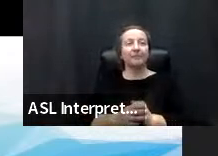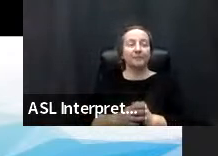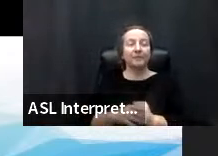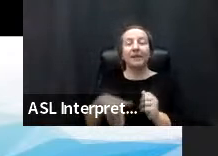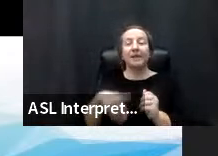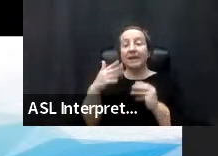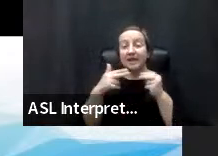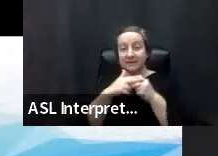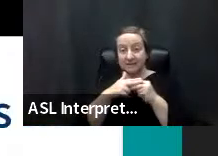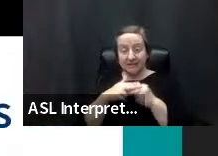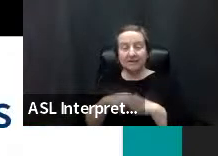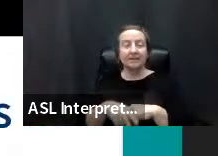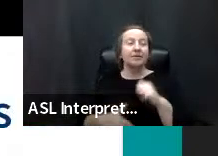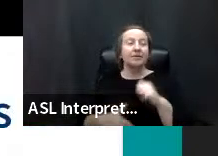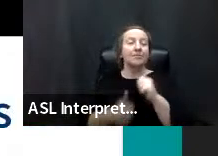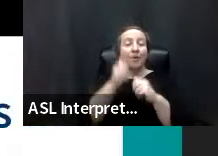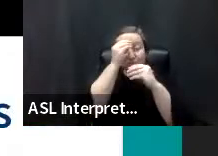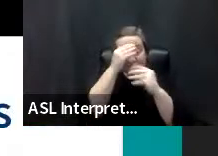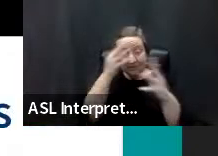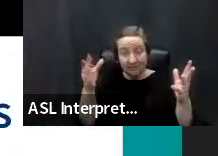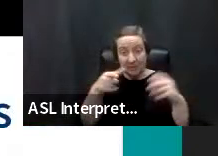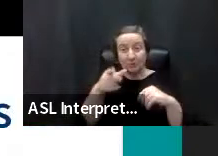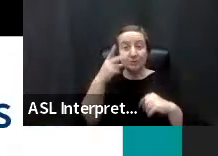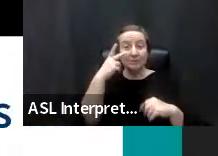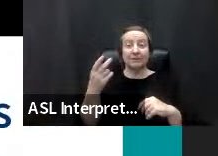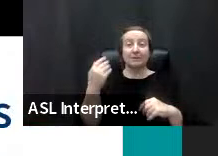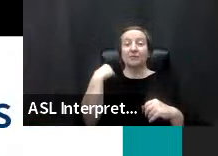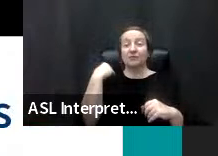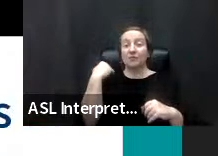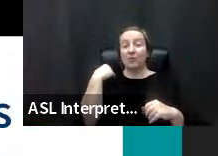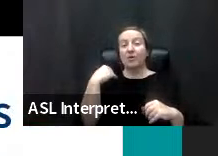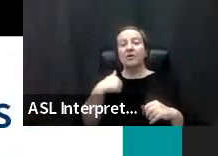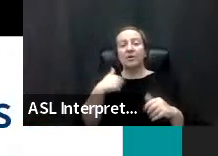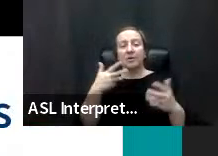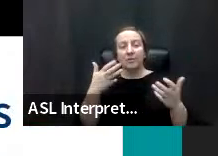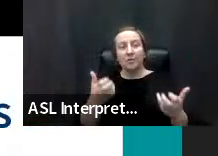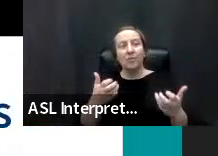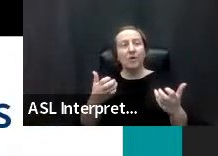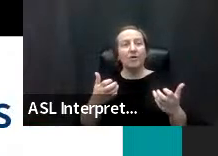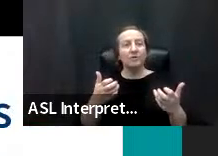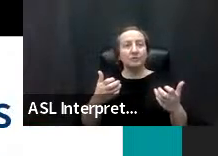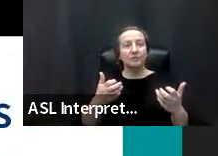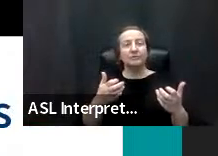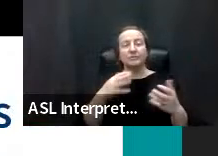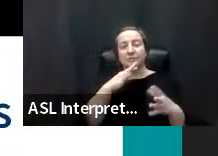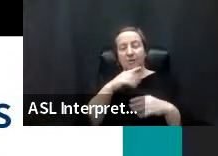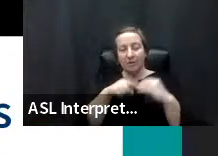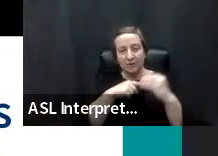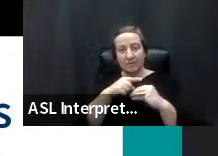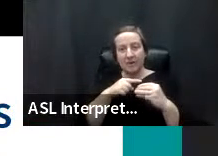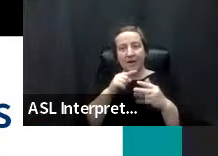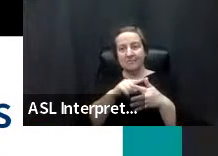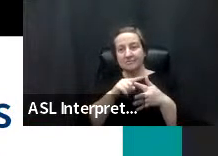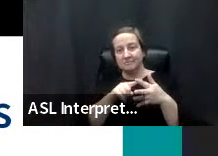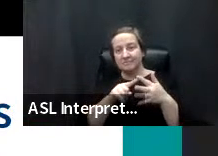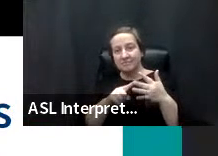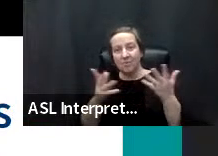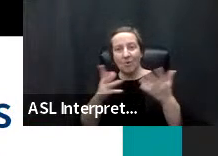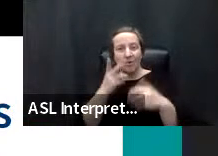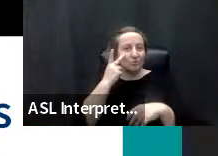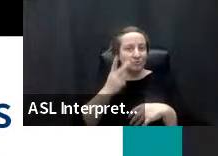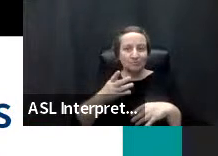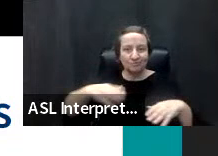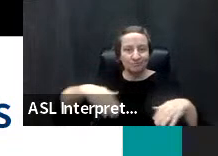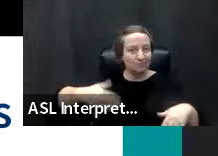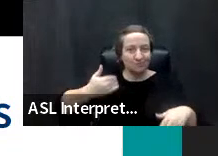Next slide. Most of this information you've seen before. I just want to hover on things that I believe you haven't seen